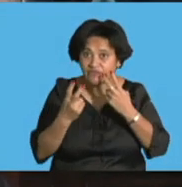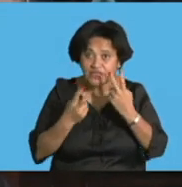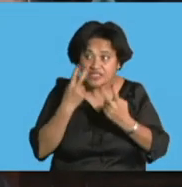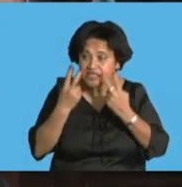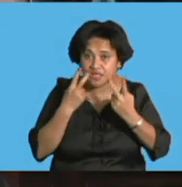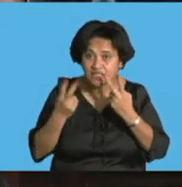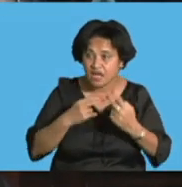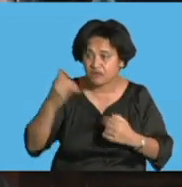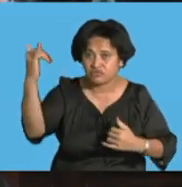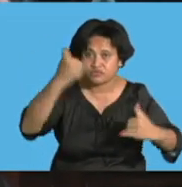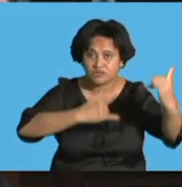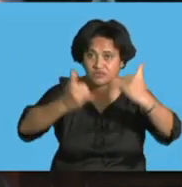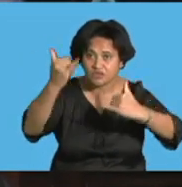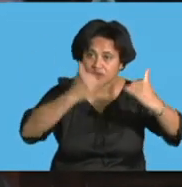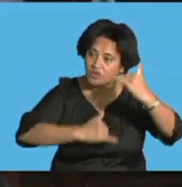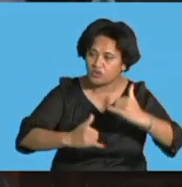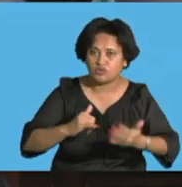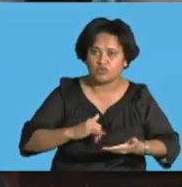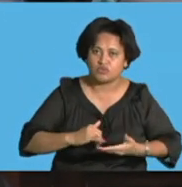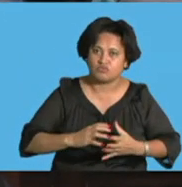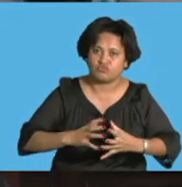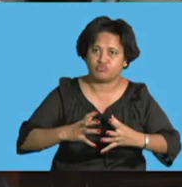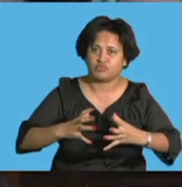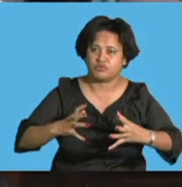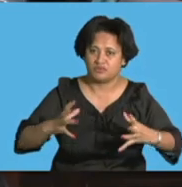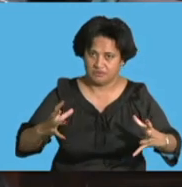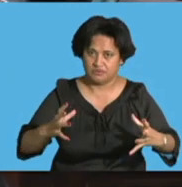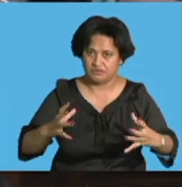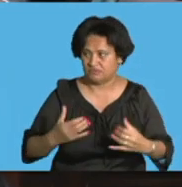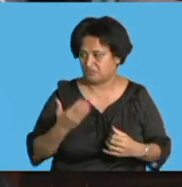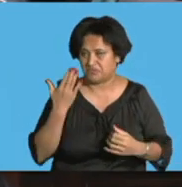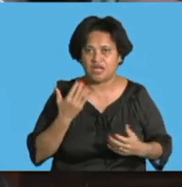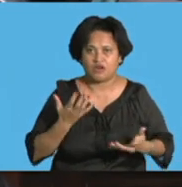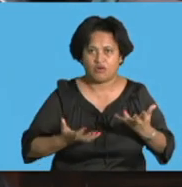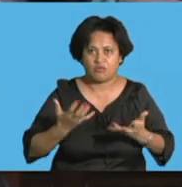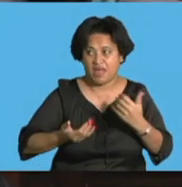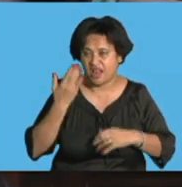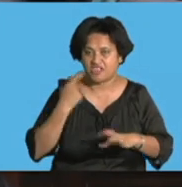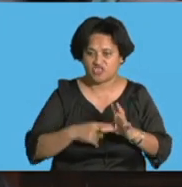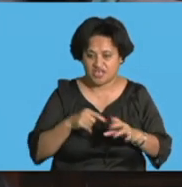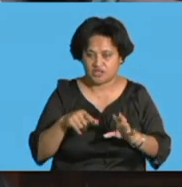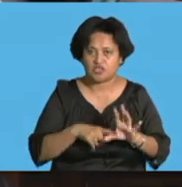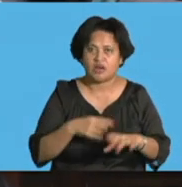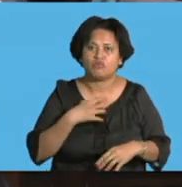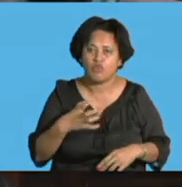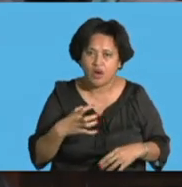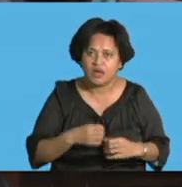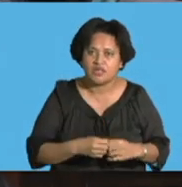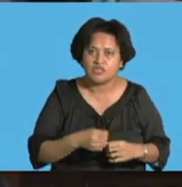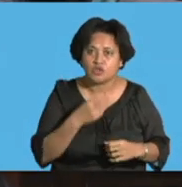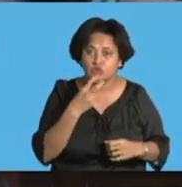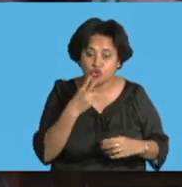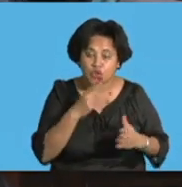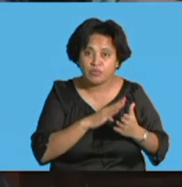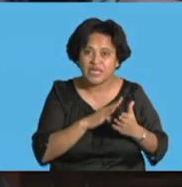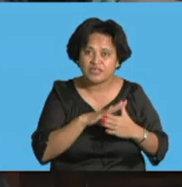a 3.3% increase compared to the previous year. Earnings reached a record $2 billion in 2018,